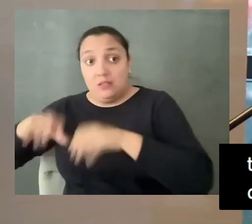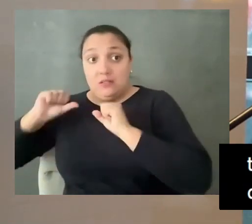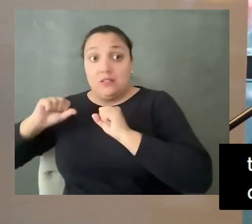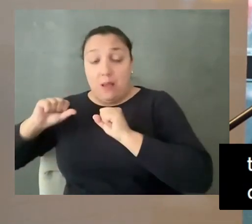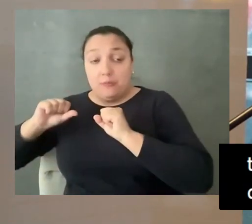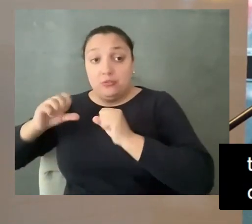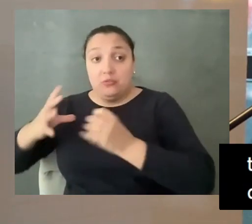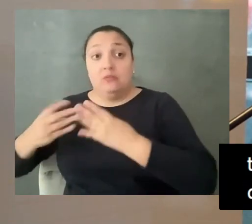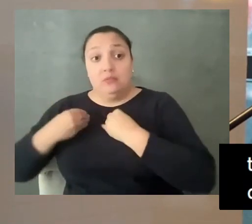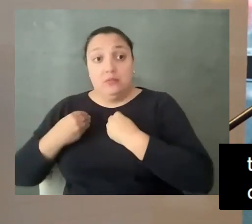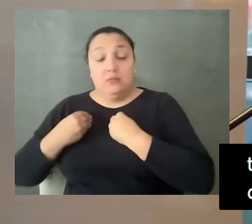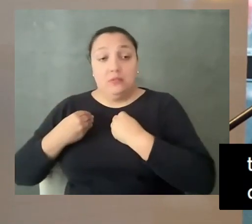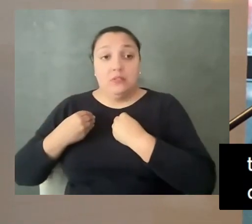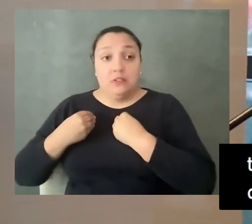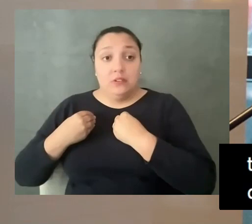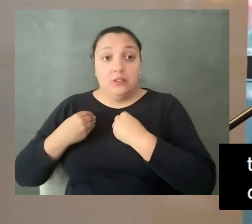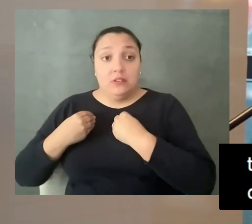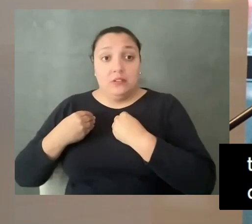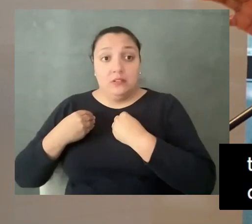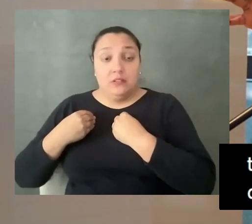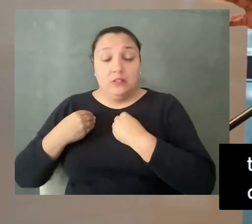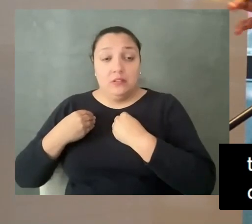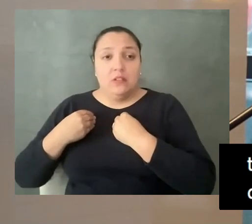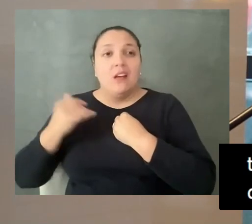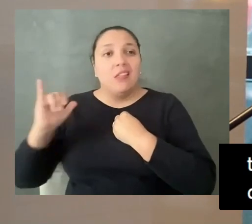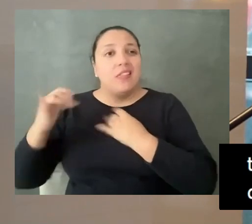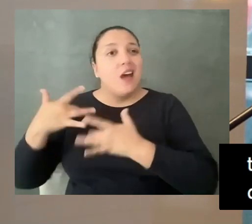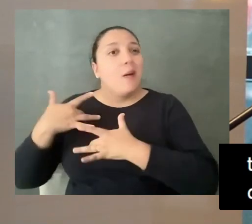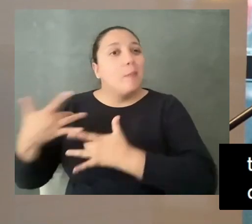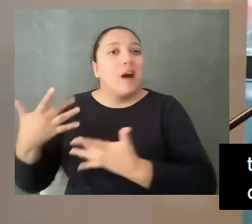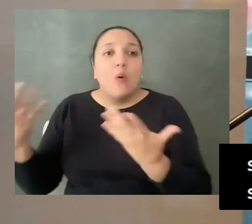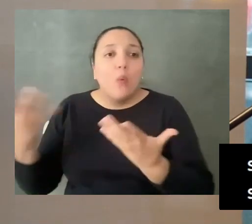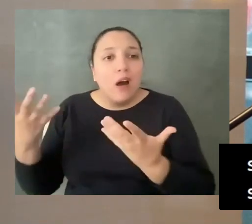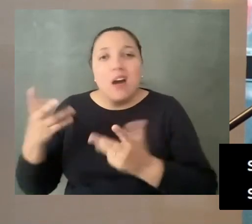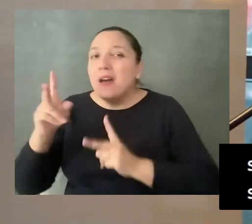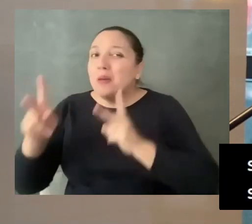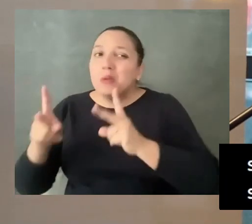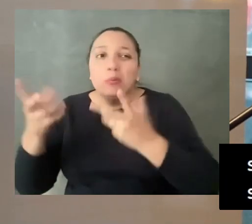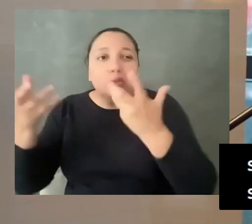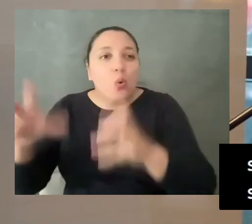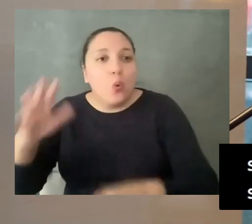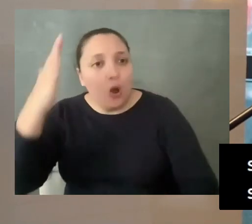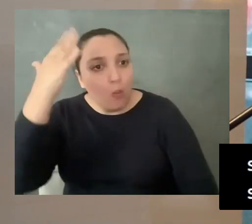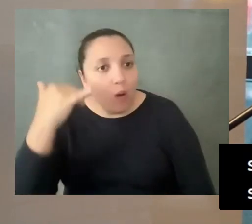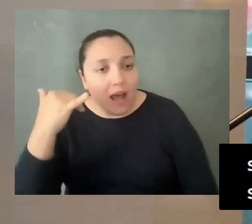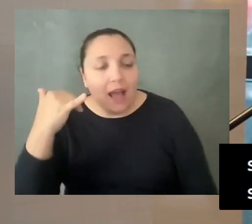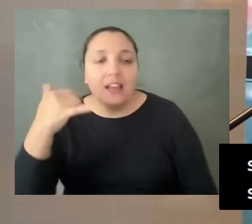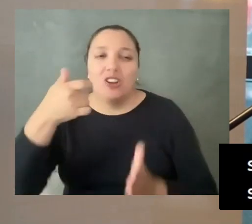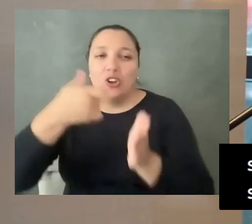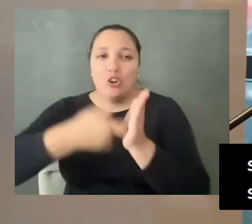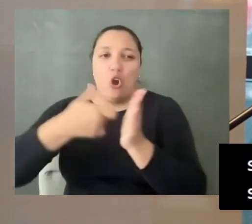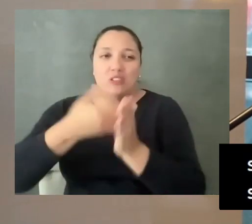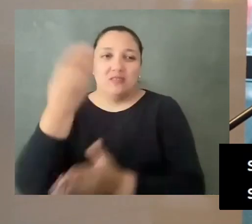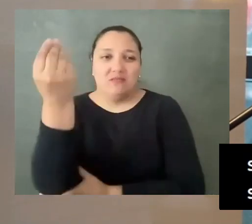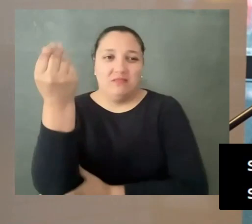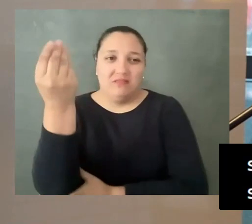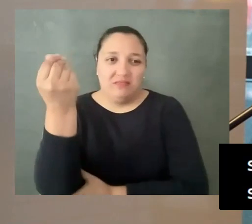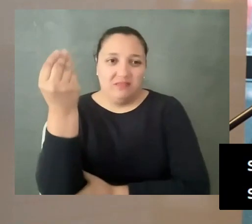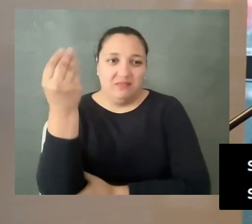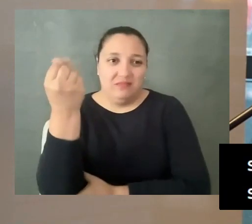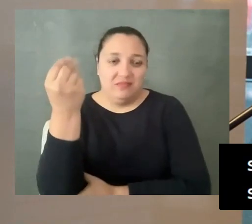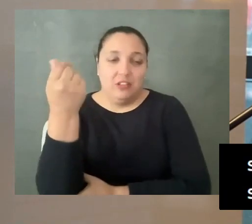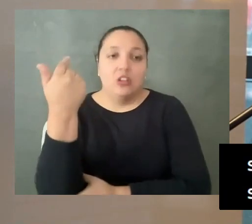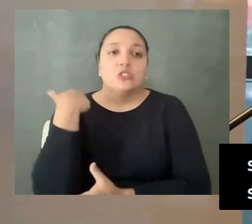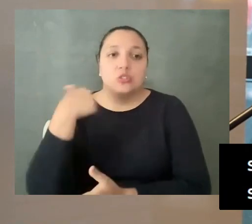amount of adoption issues is around cost. And so I'm really proud of having put in the first legislation that created some